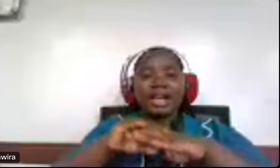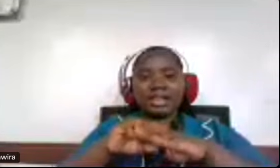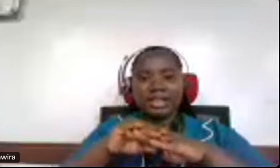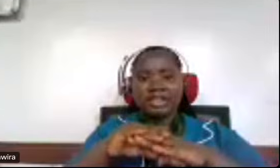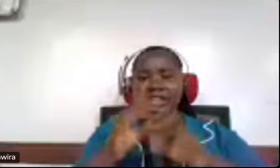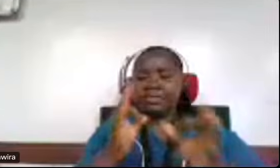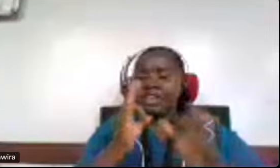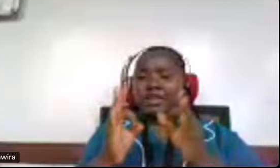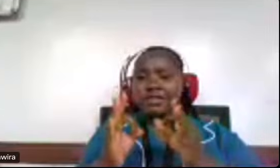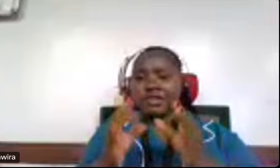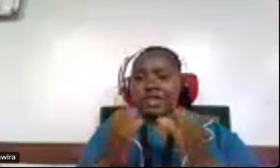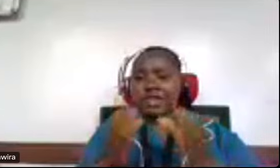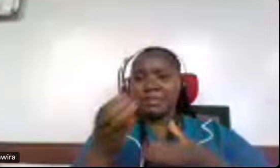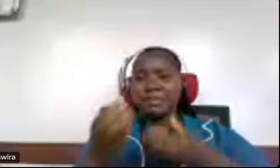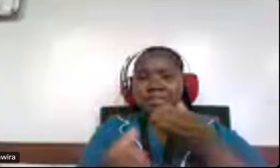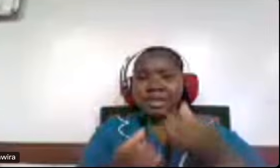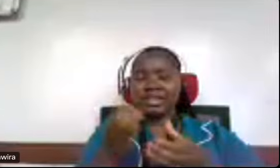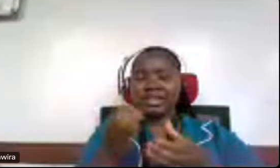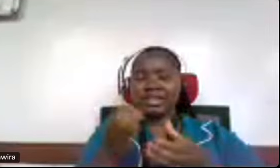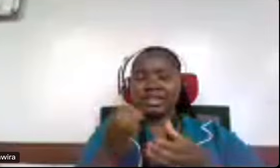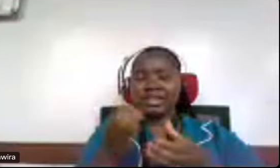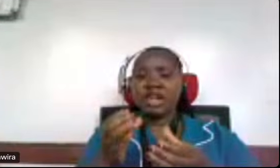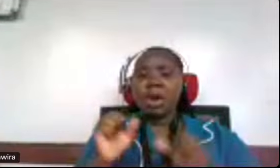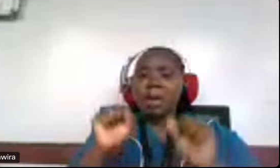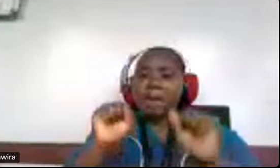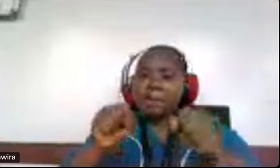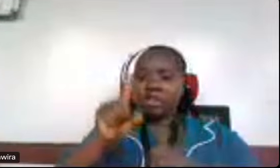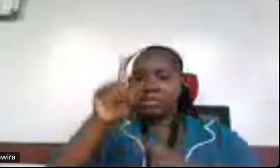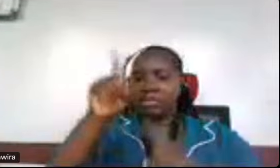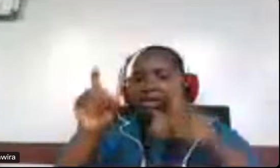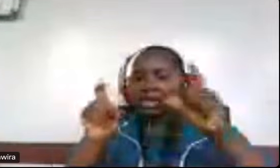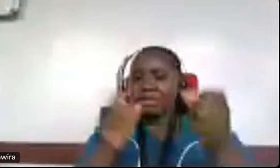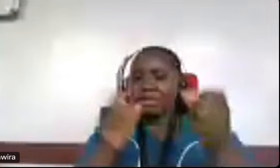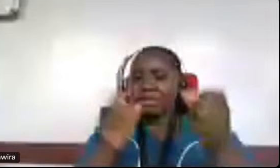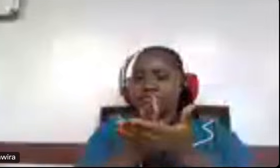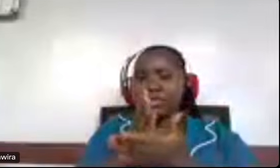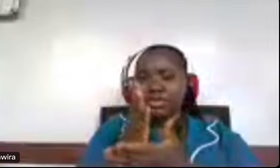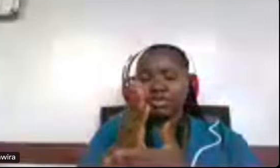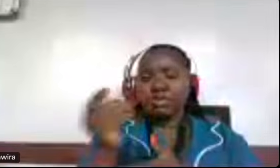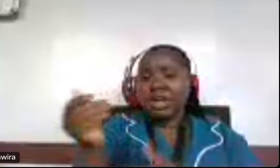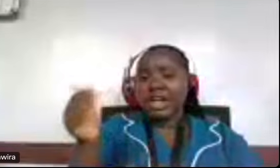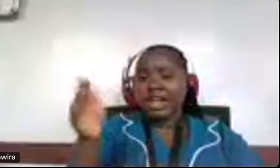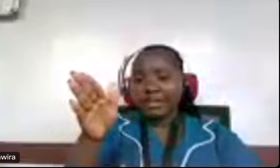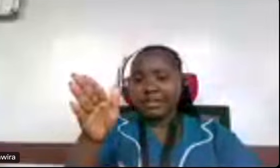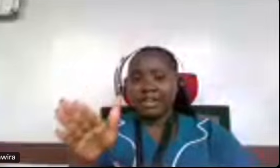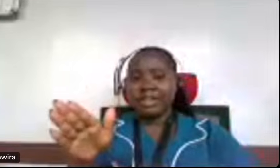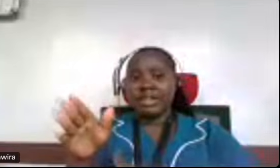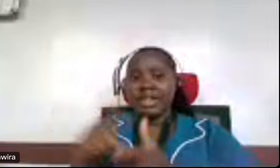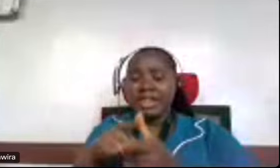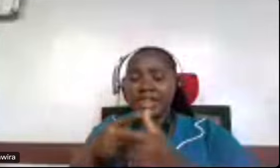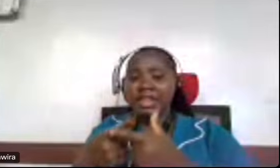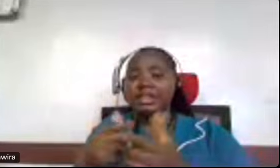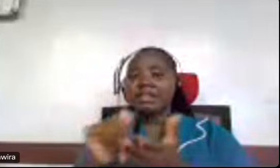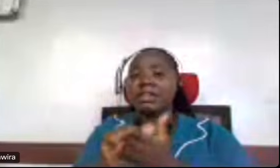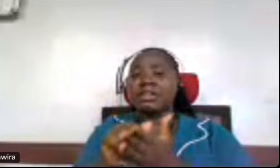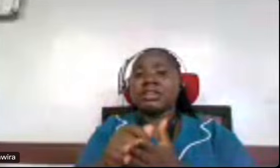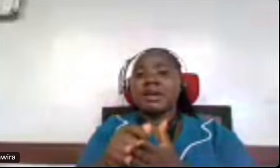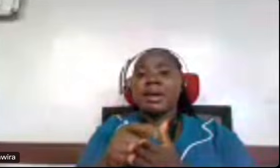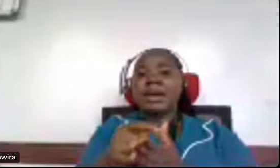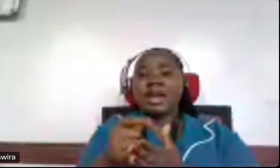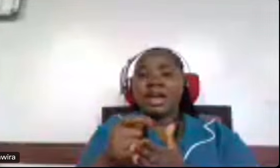ways of you claiming the overpayment. Either you can apply for a refund and the amount is refunded to you, or you